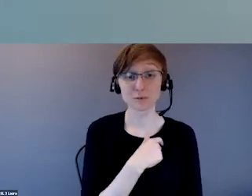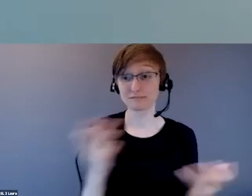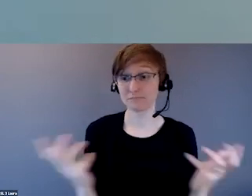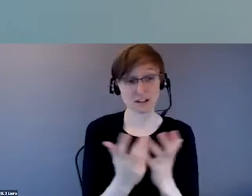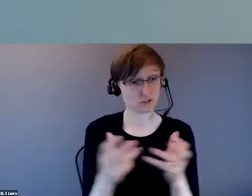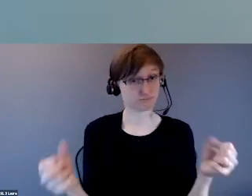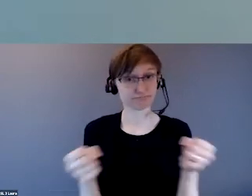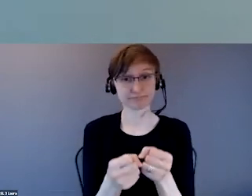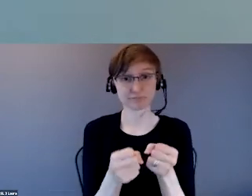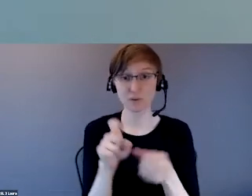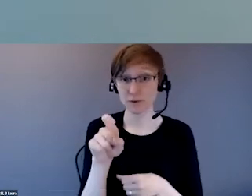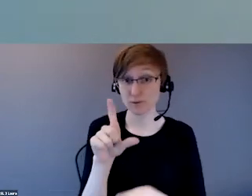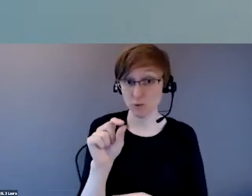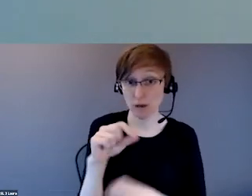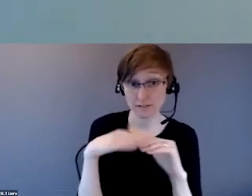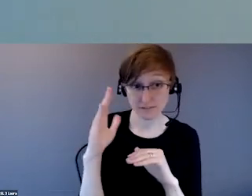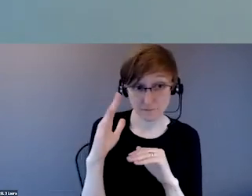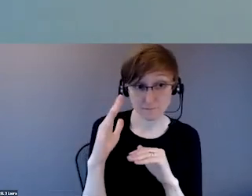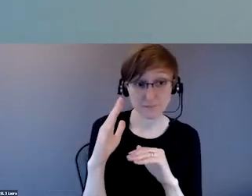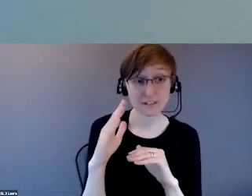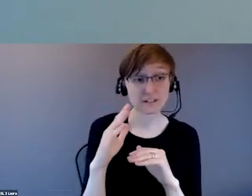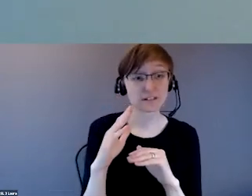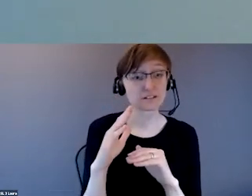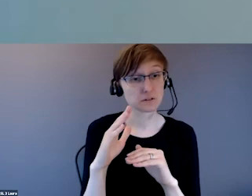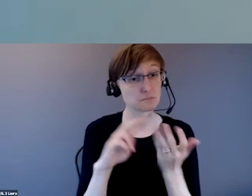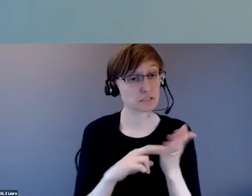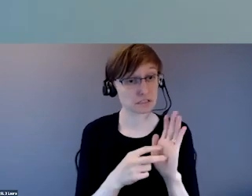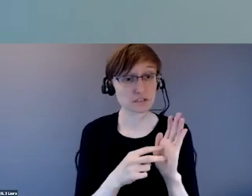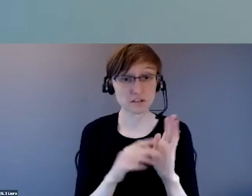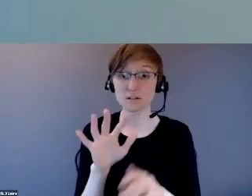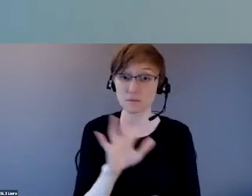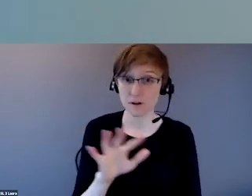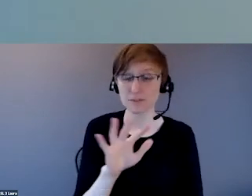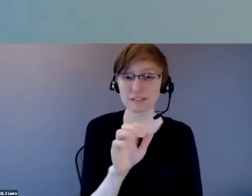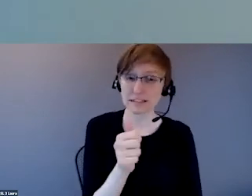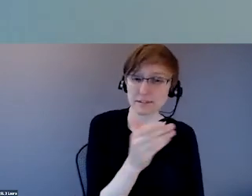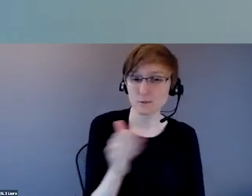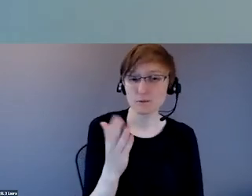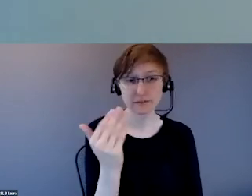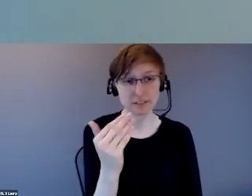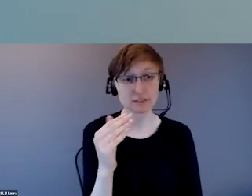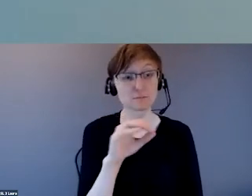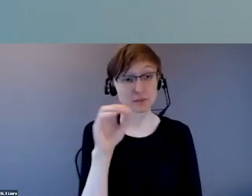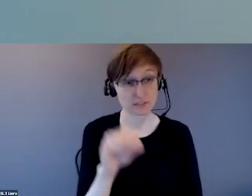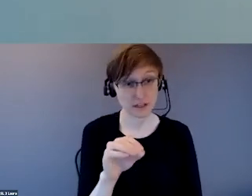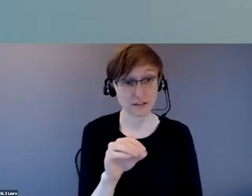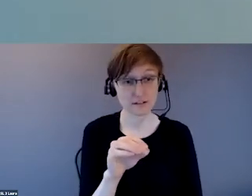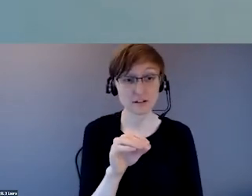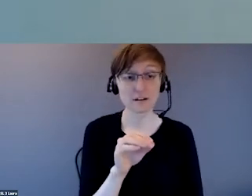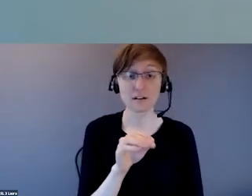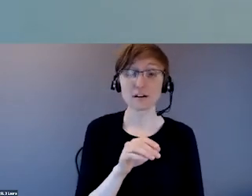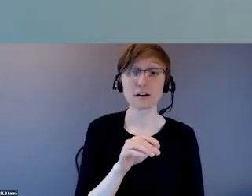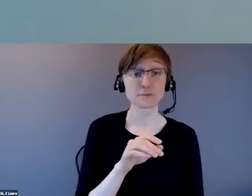far, we have almost 10 to 15% of individuals that obtain